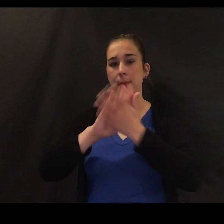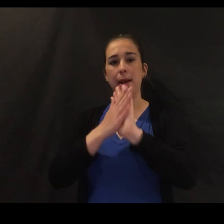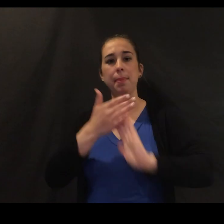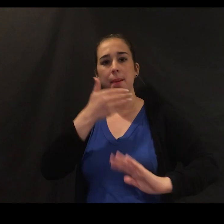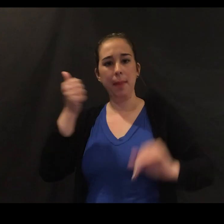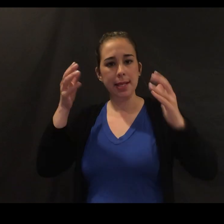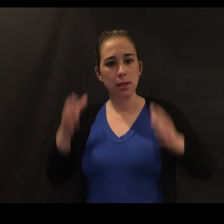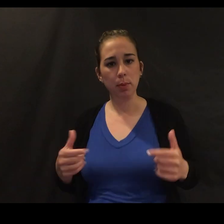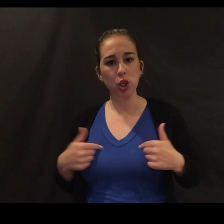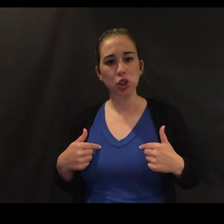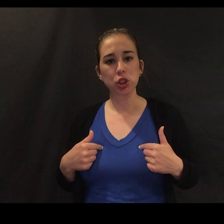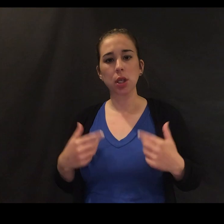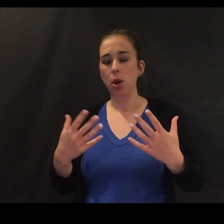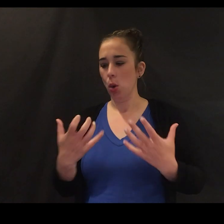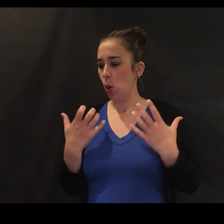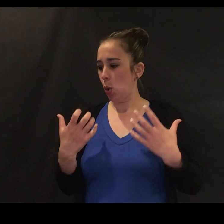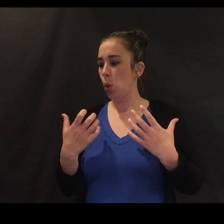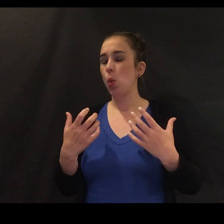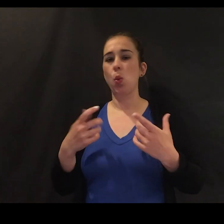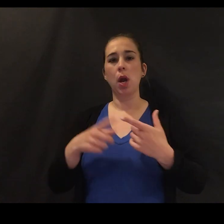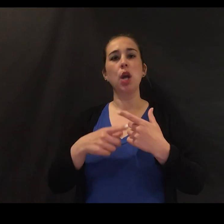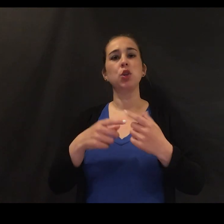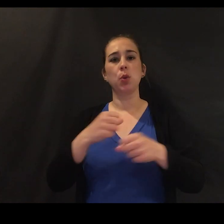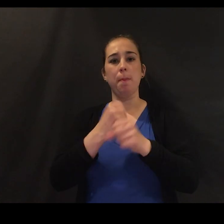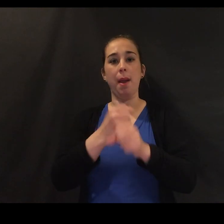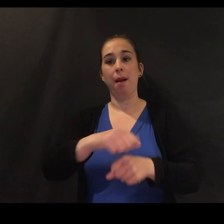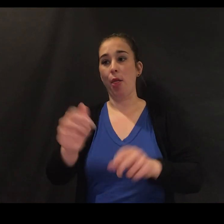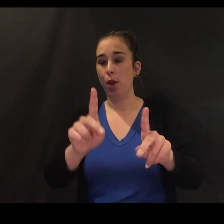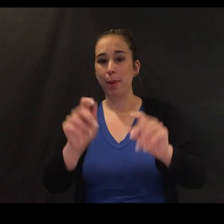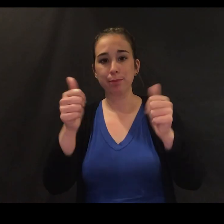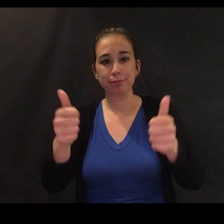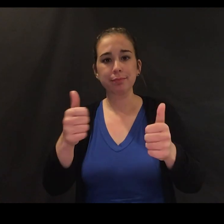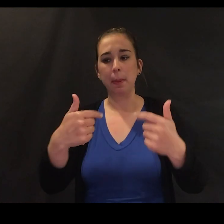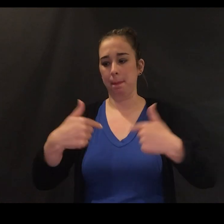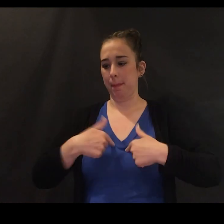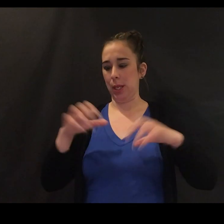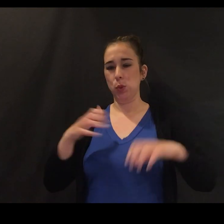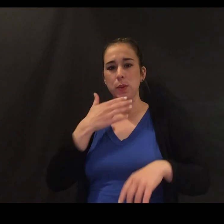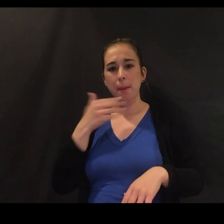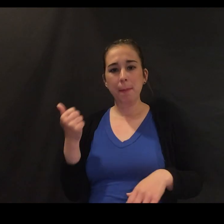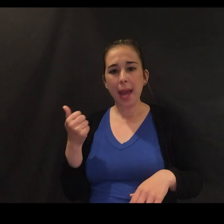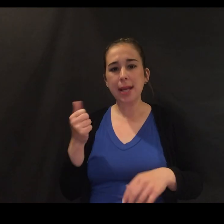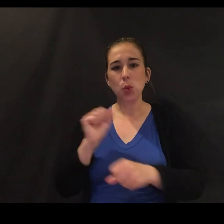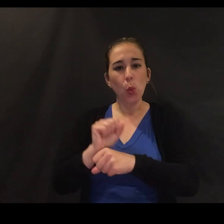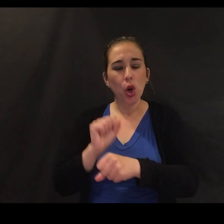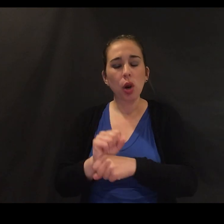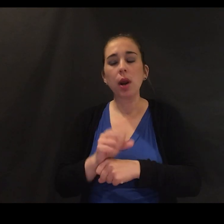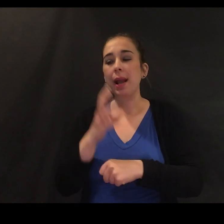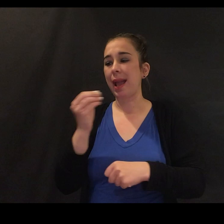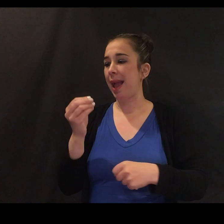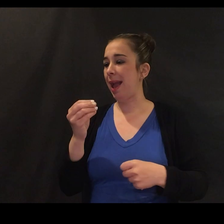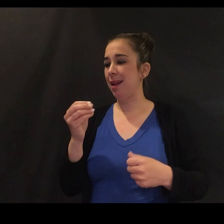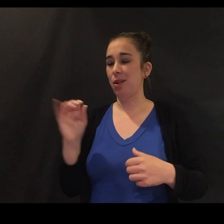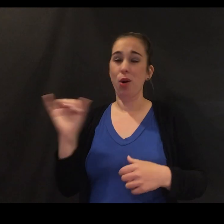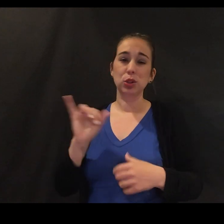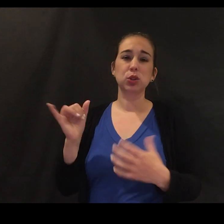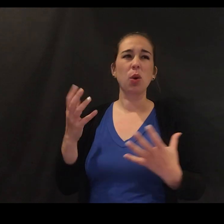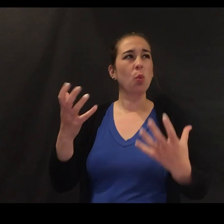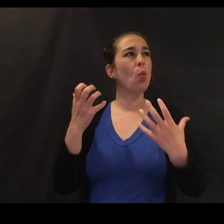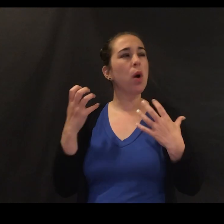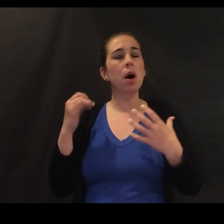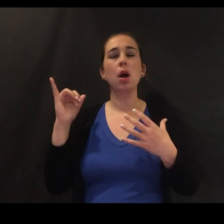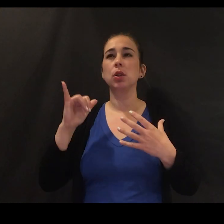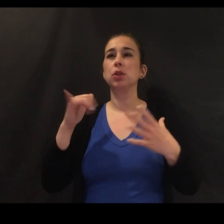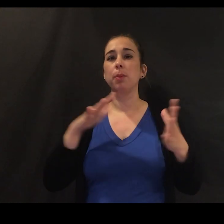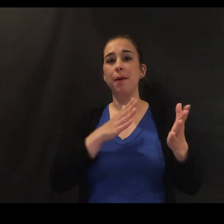the best in others? How can I do the best work that I possibly can do? And how, at the end of the day, can I leave the best influence I can